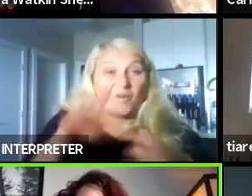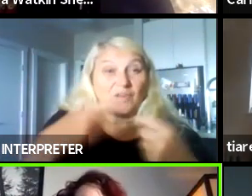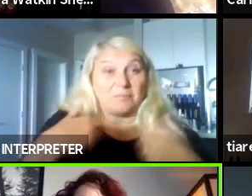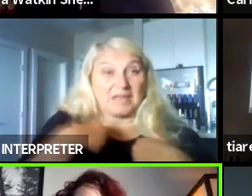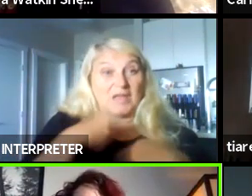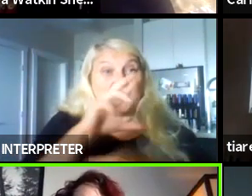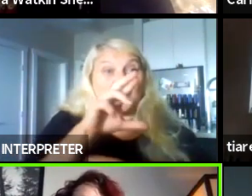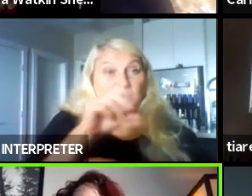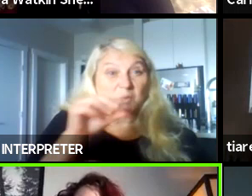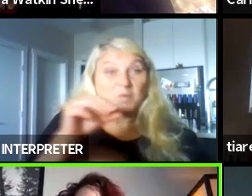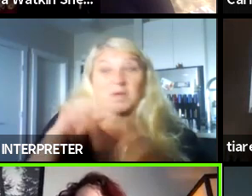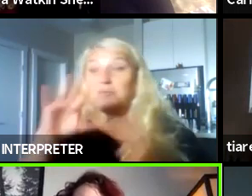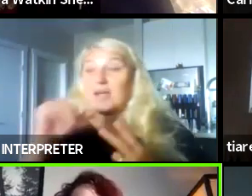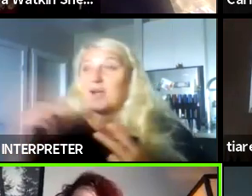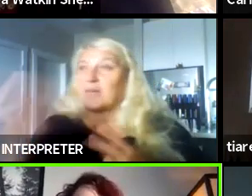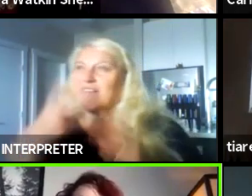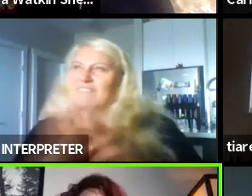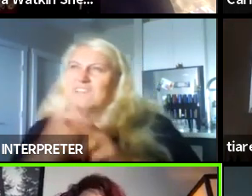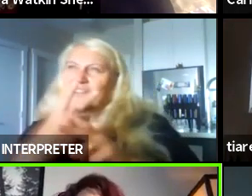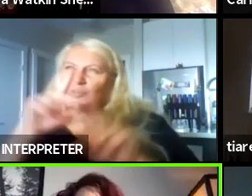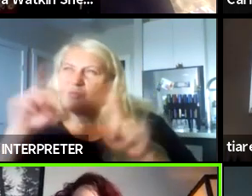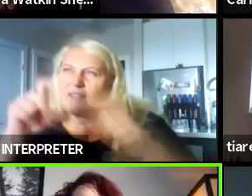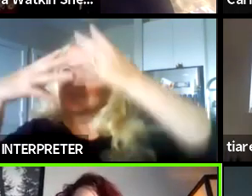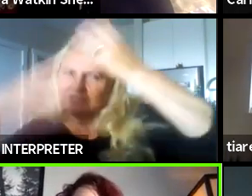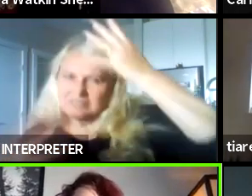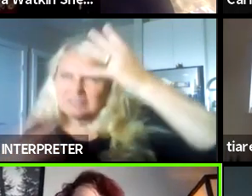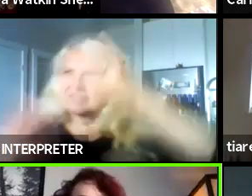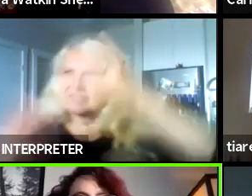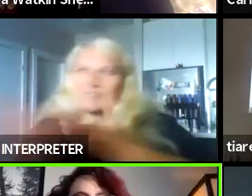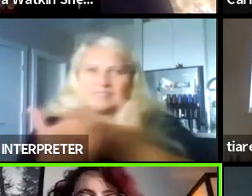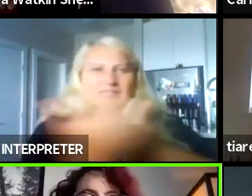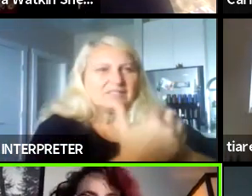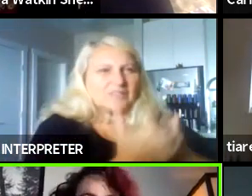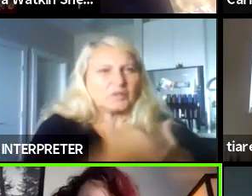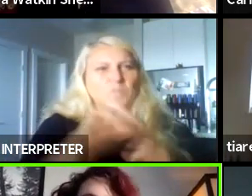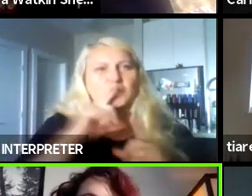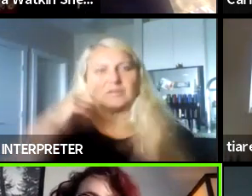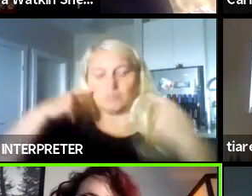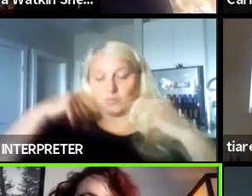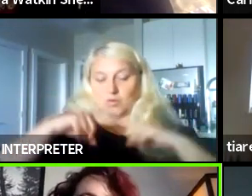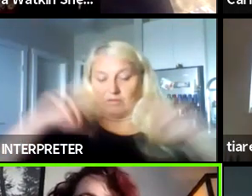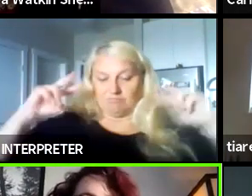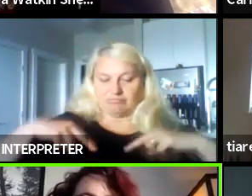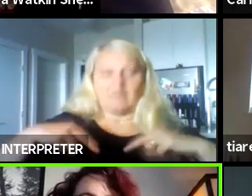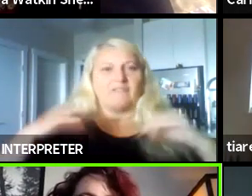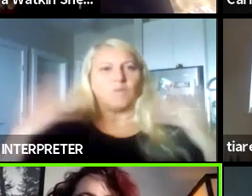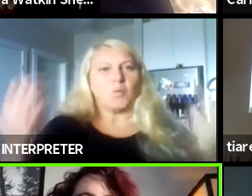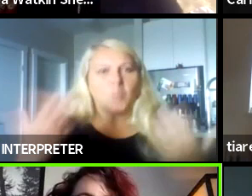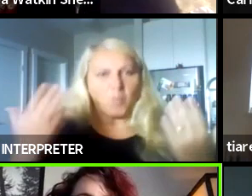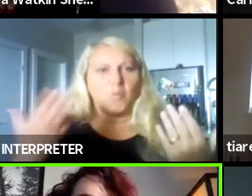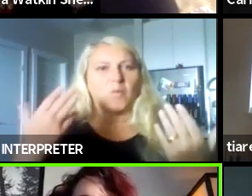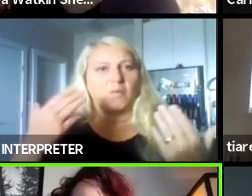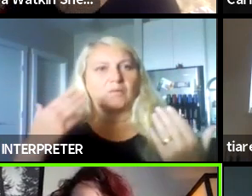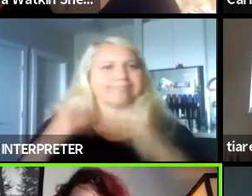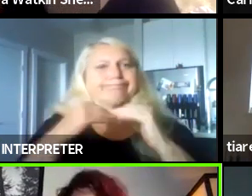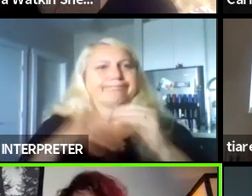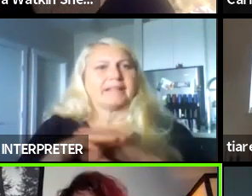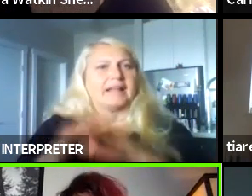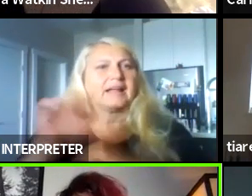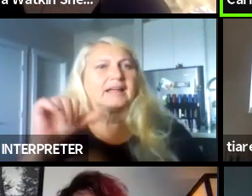in crafting them in relation to everybody, that it's about like really acknowledging that multiplicity of access.